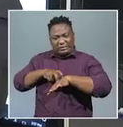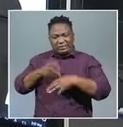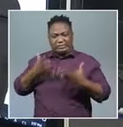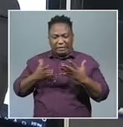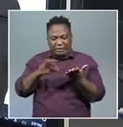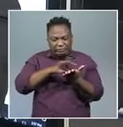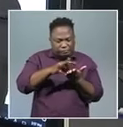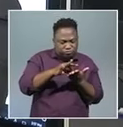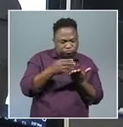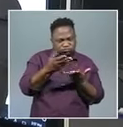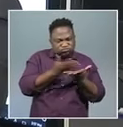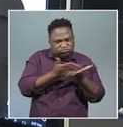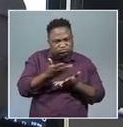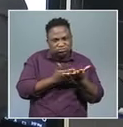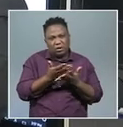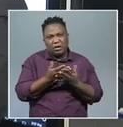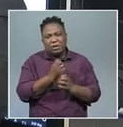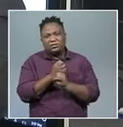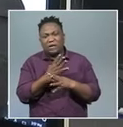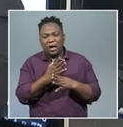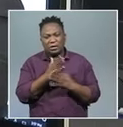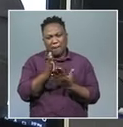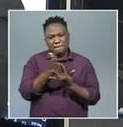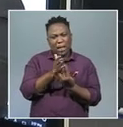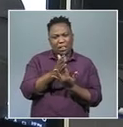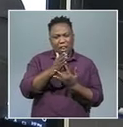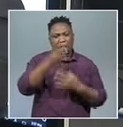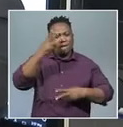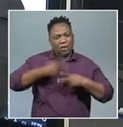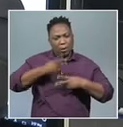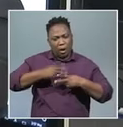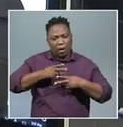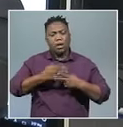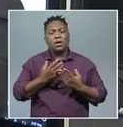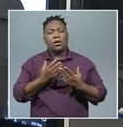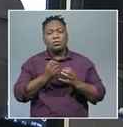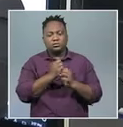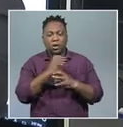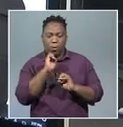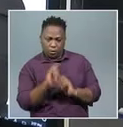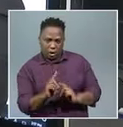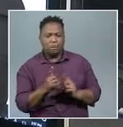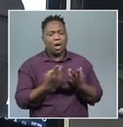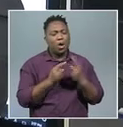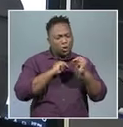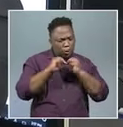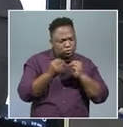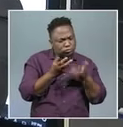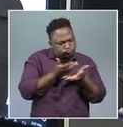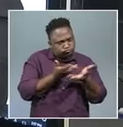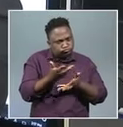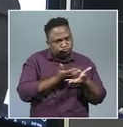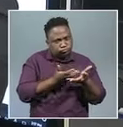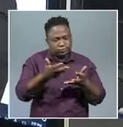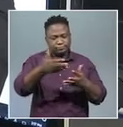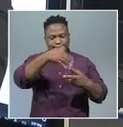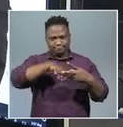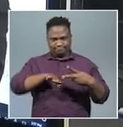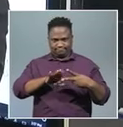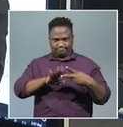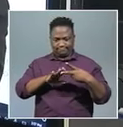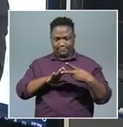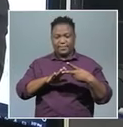Starting, mid-February, we'll be entering those negotiations. Then there are other investigations at